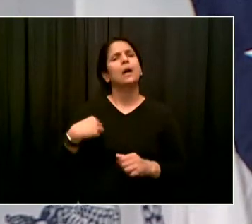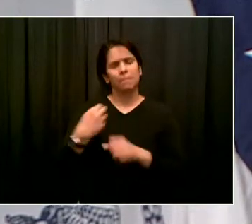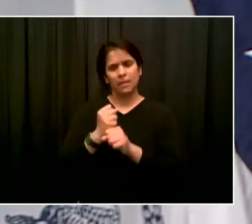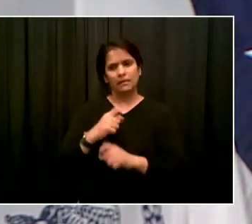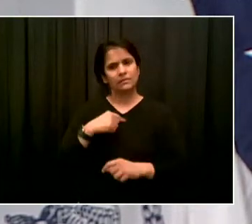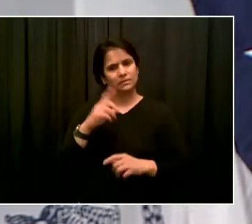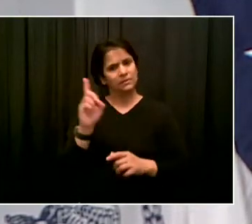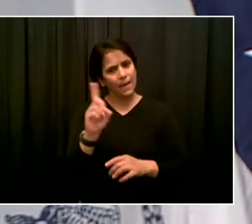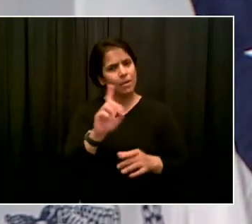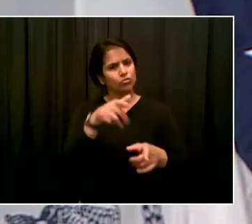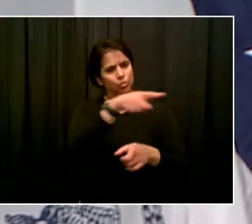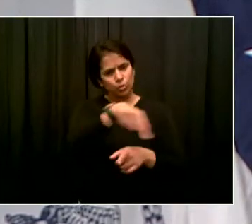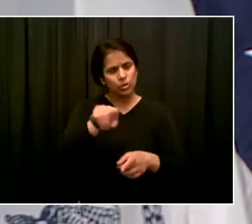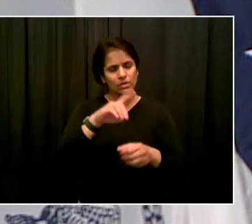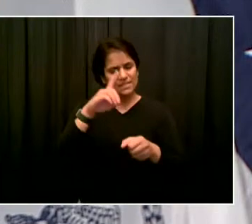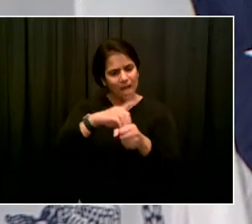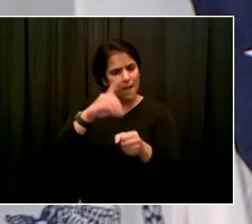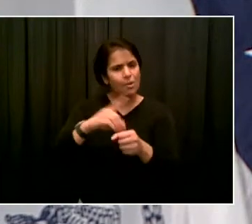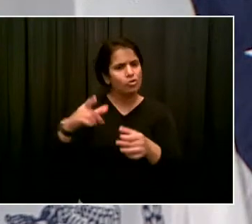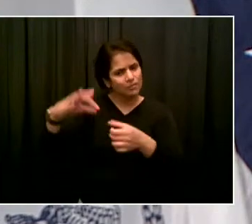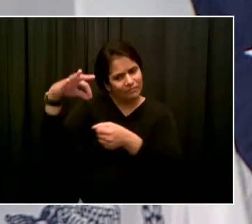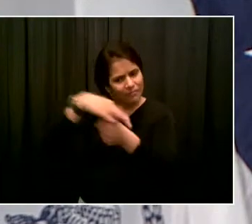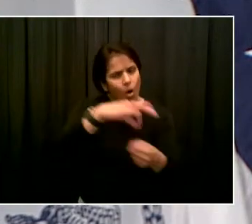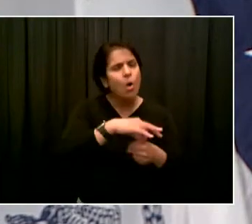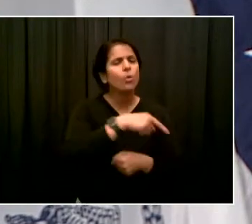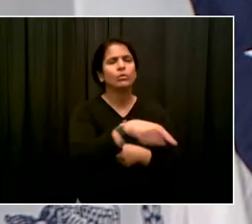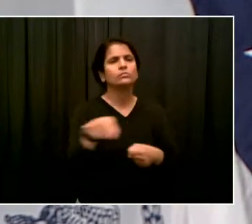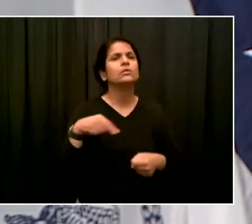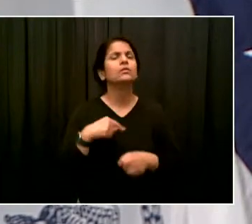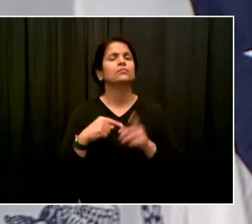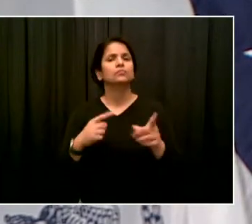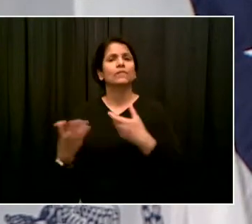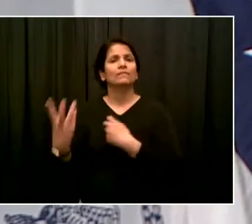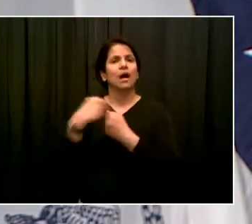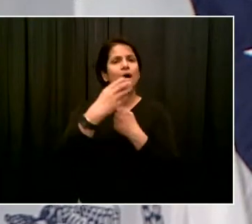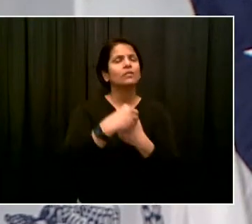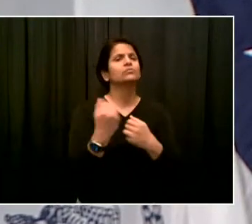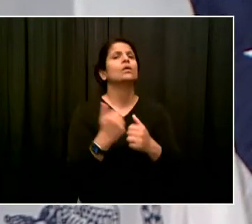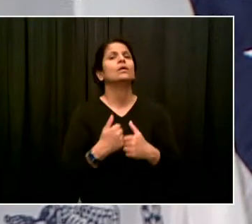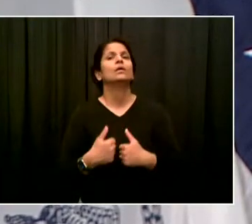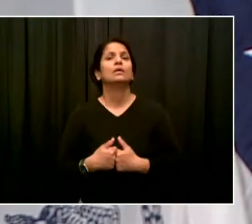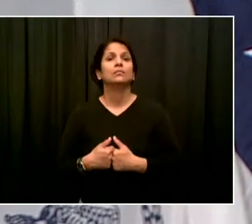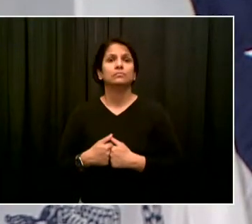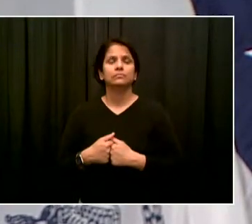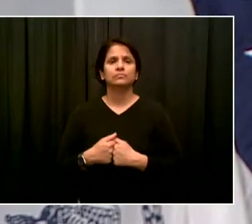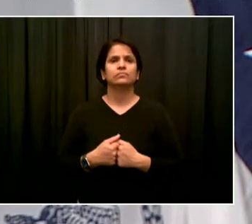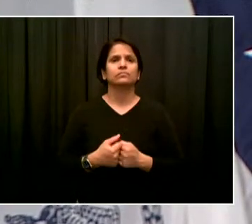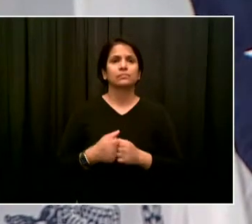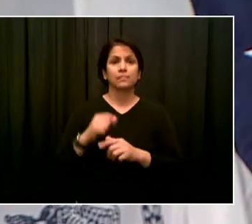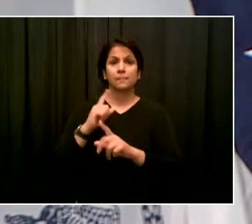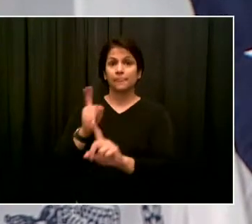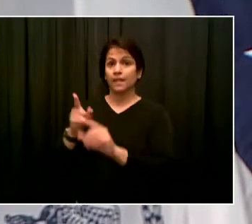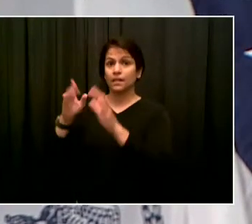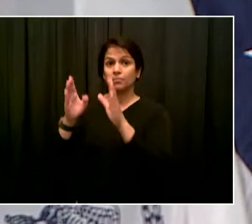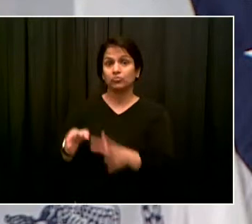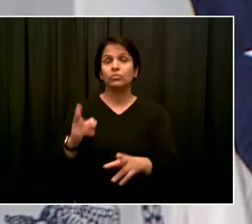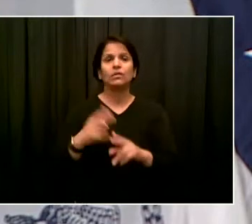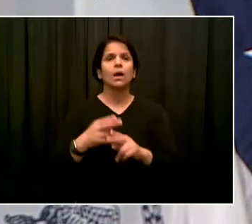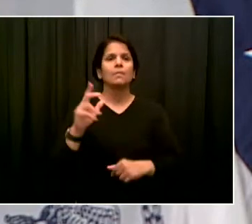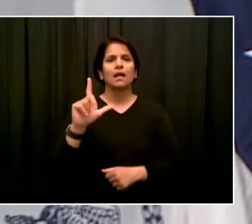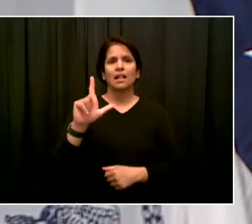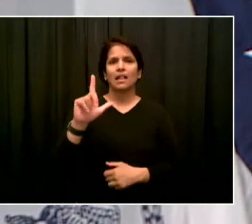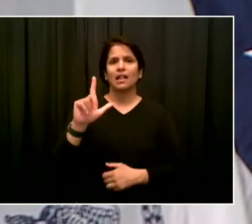this effort is Laura Wood, who's been doing so much in our Democracy NYC effort. We're